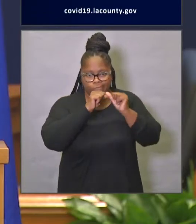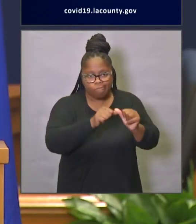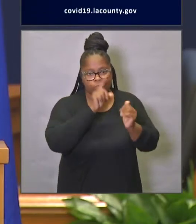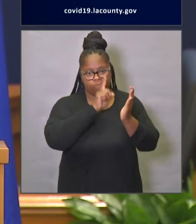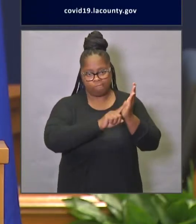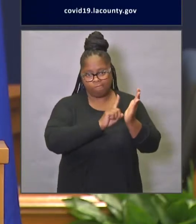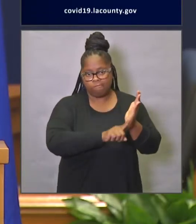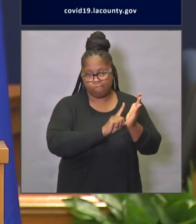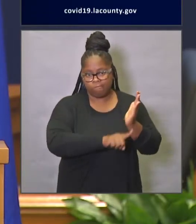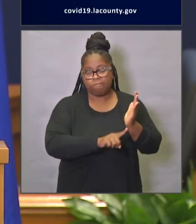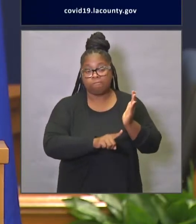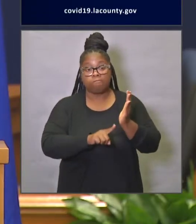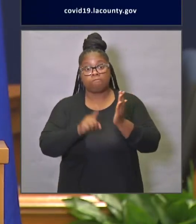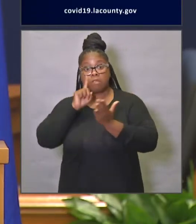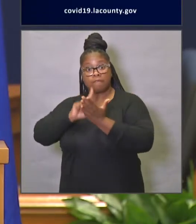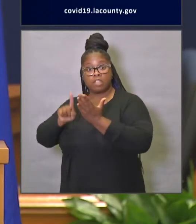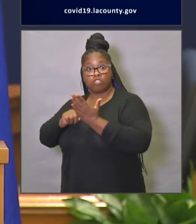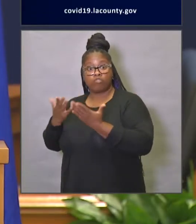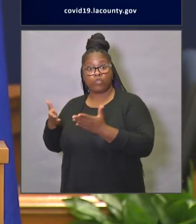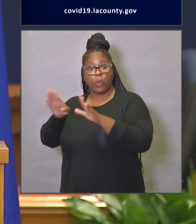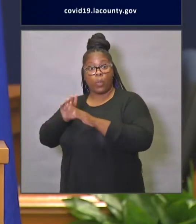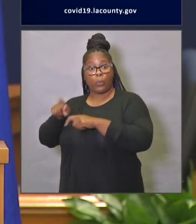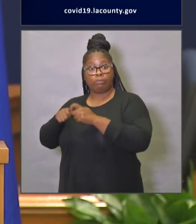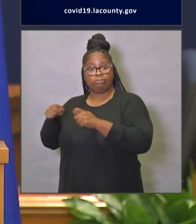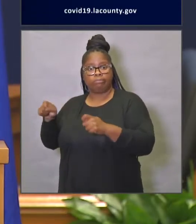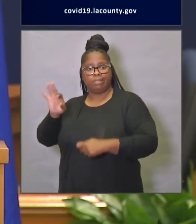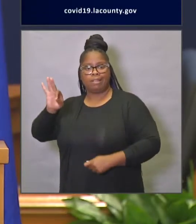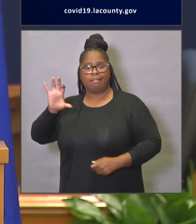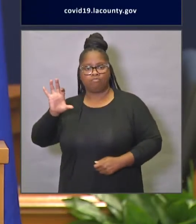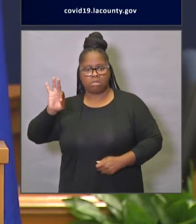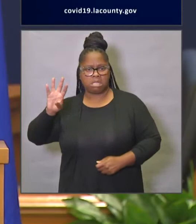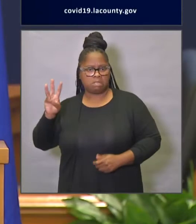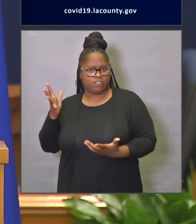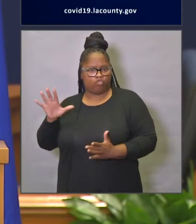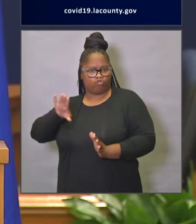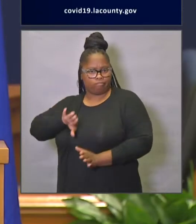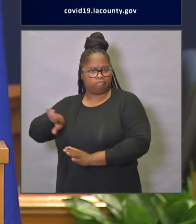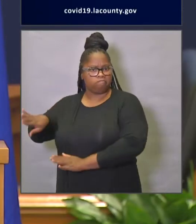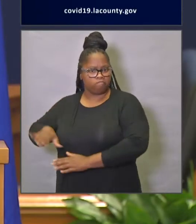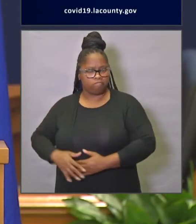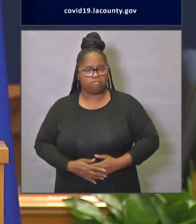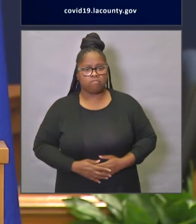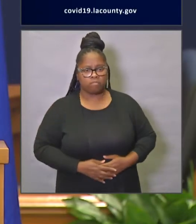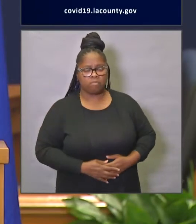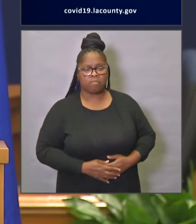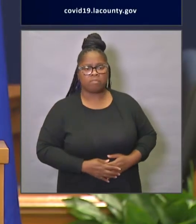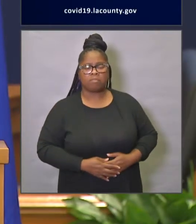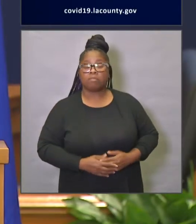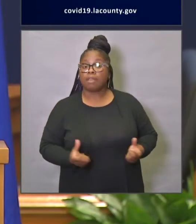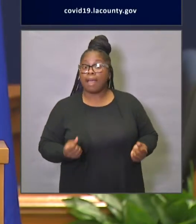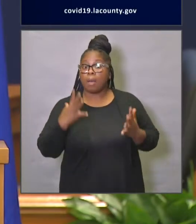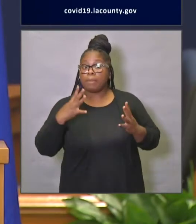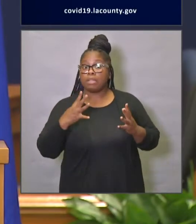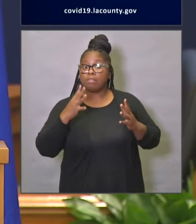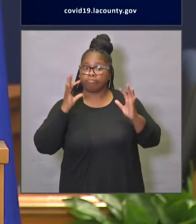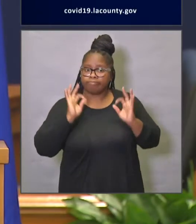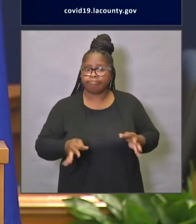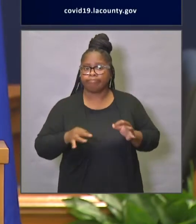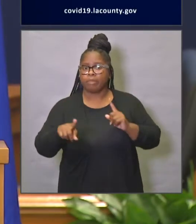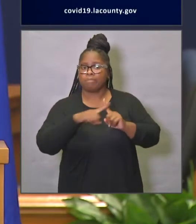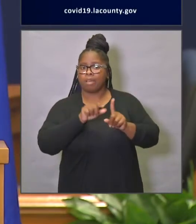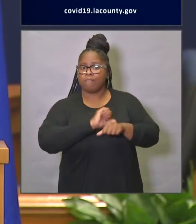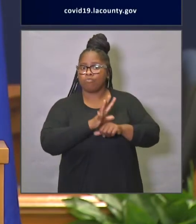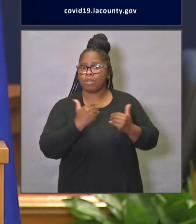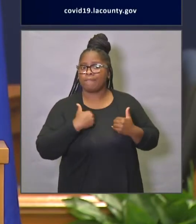investigations, and we've closed investigations at 996 sites. The total number of confirmed cases in